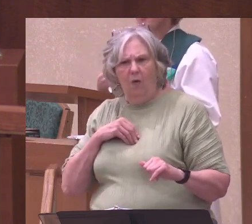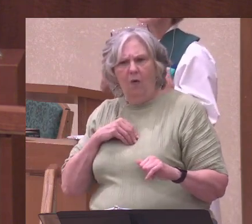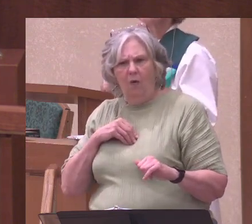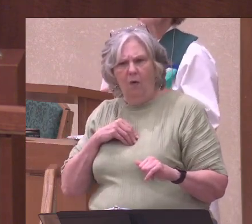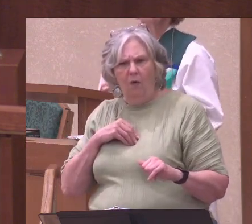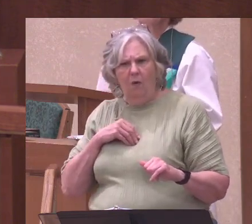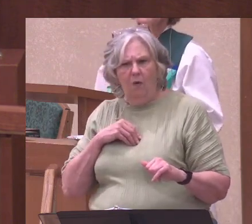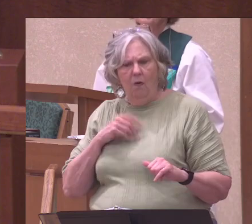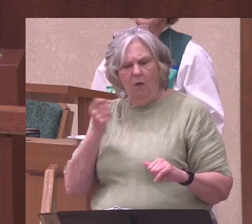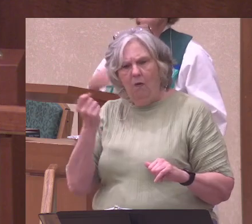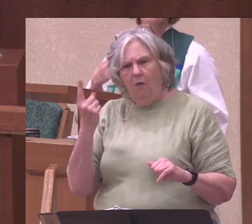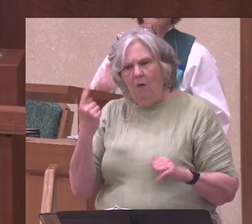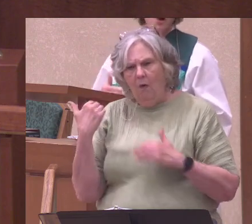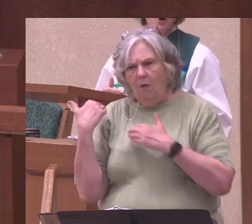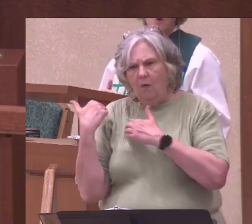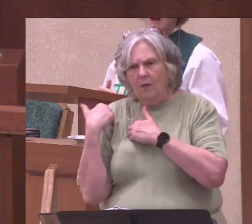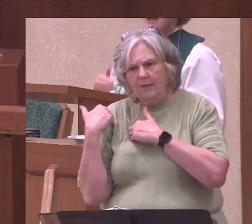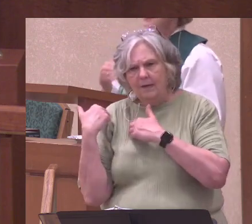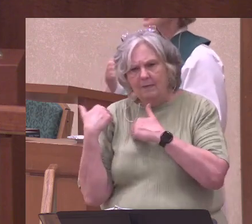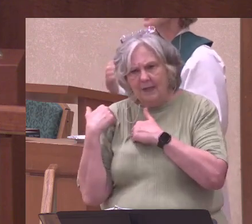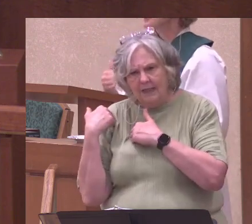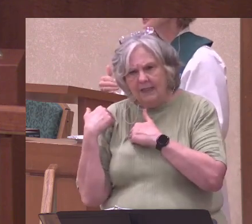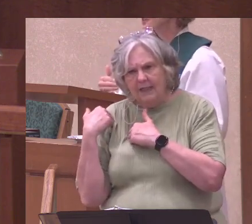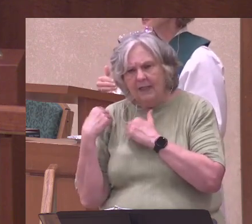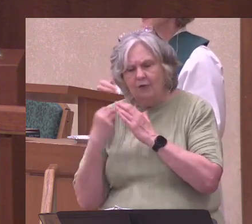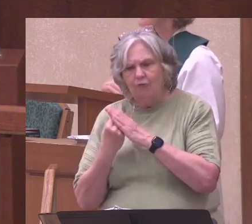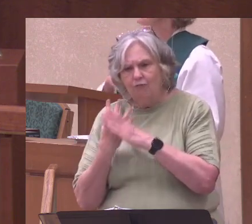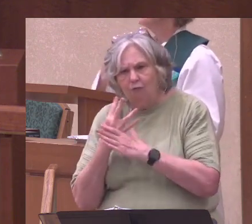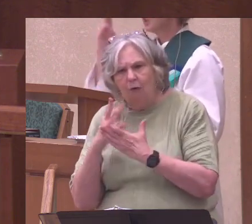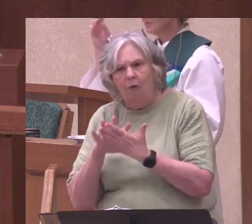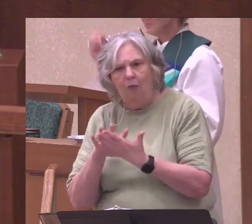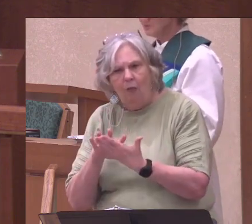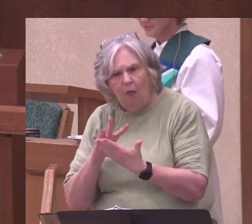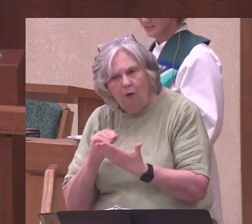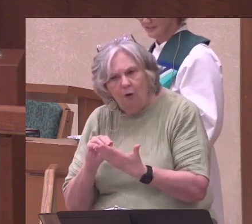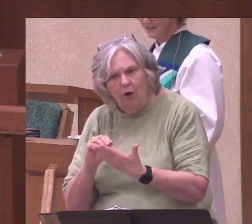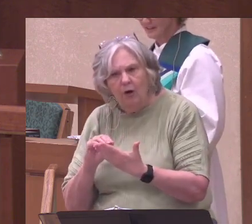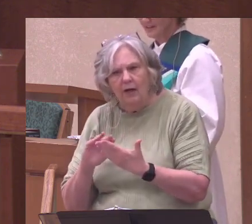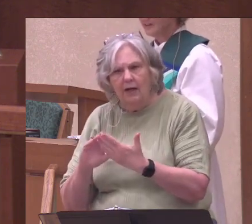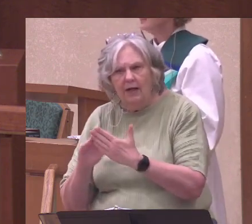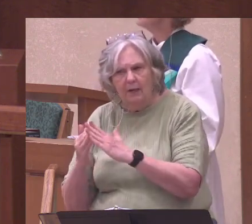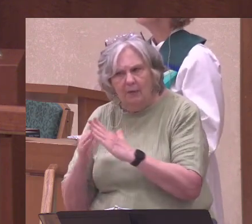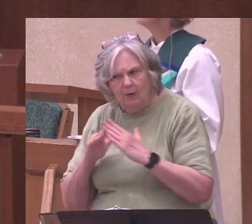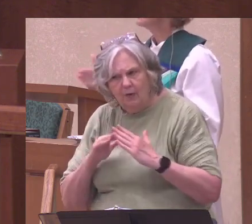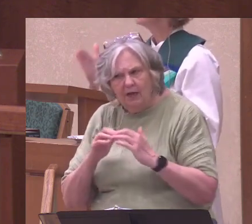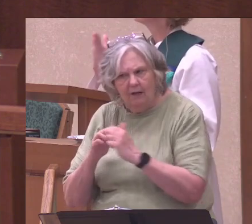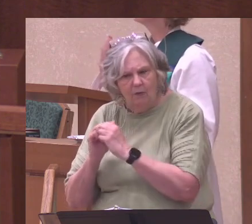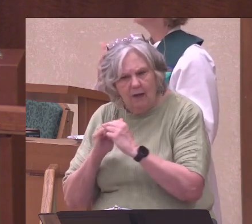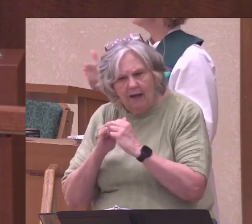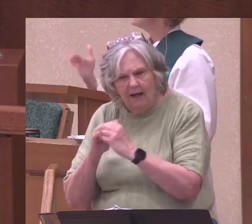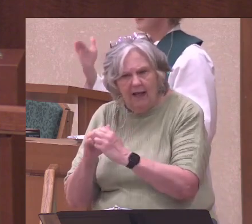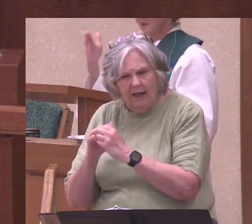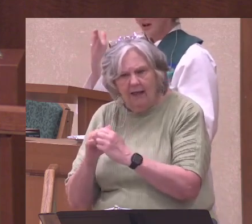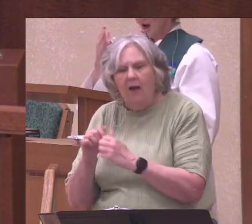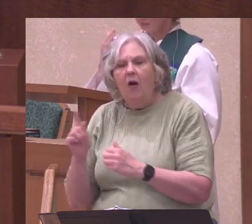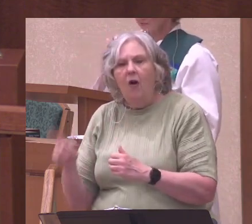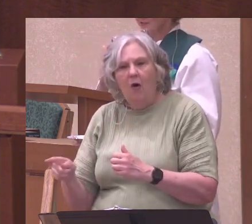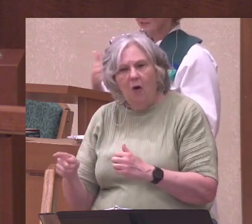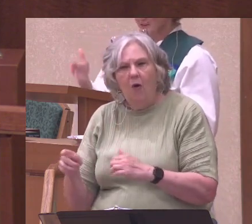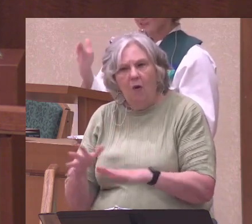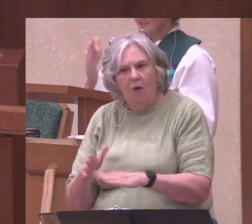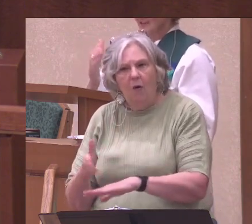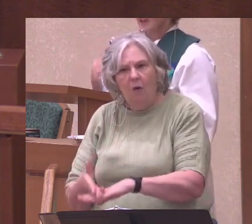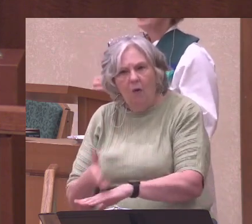took responsibility to grow and to learn in community. He fanned the flame of